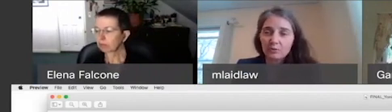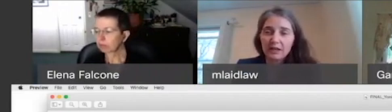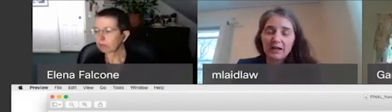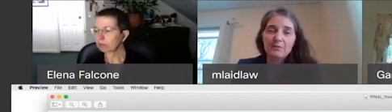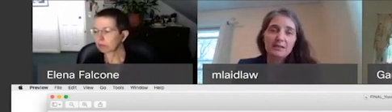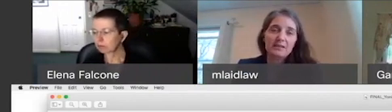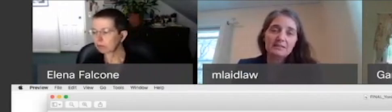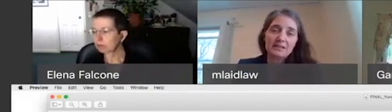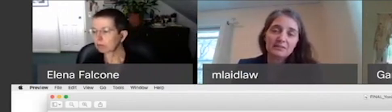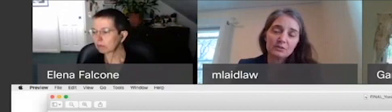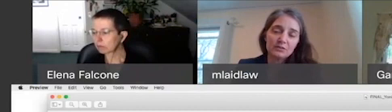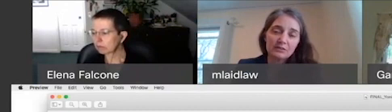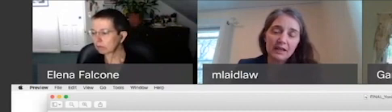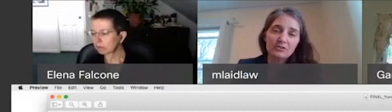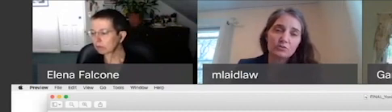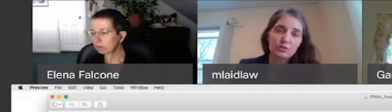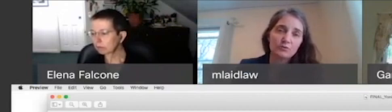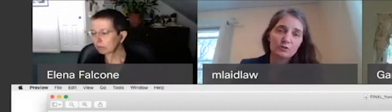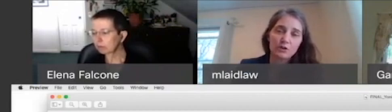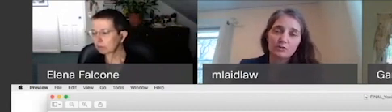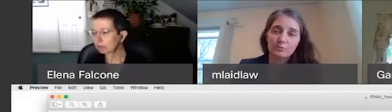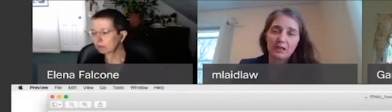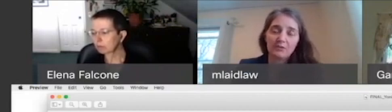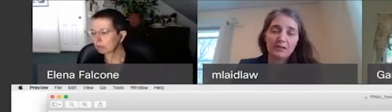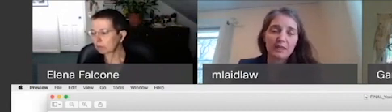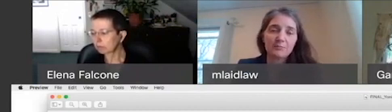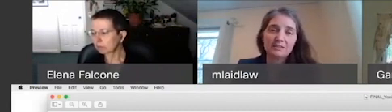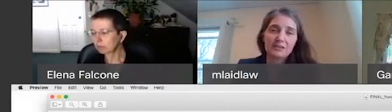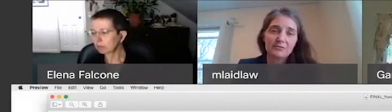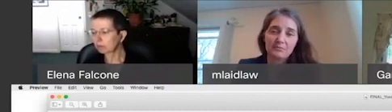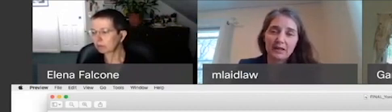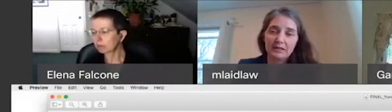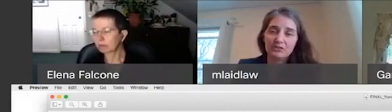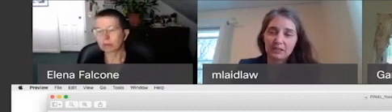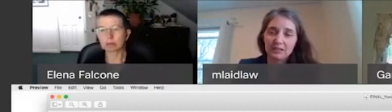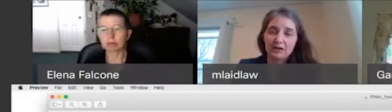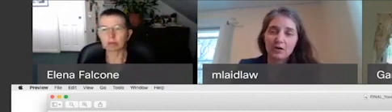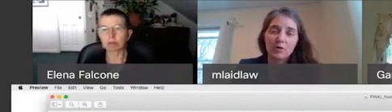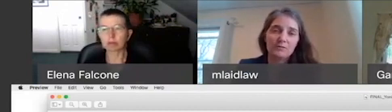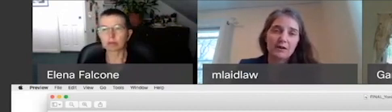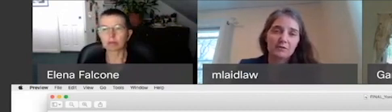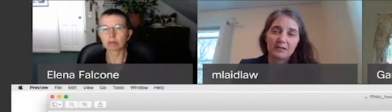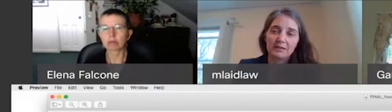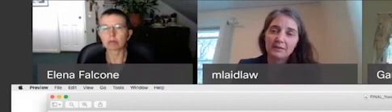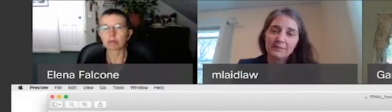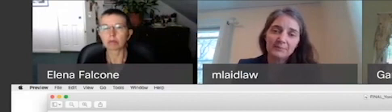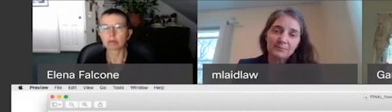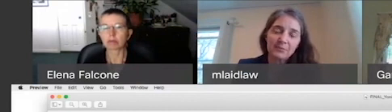short-term rehab and as sort of a last resort for long-term care that can't be safely managed in a home